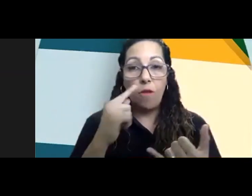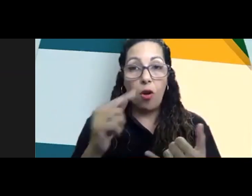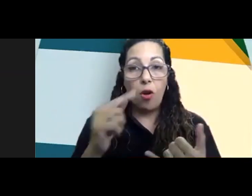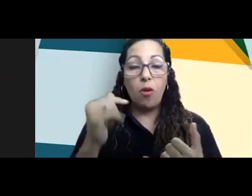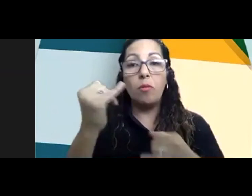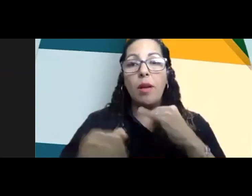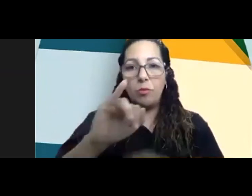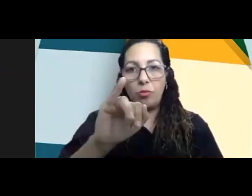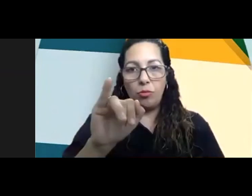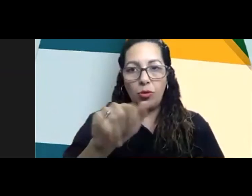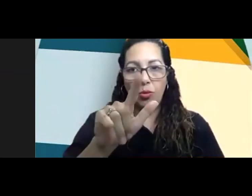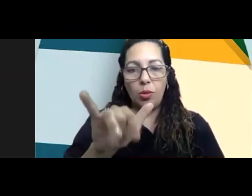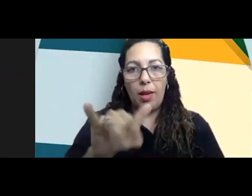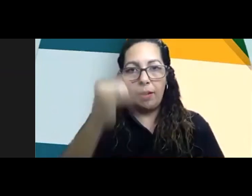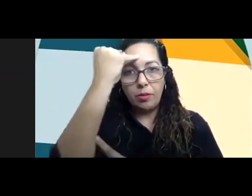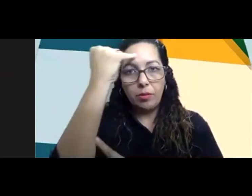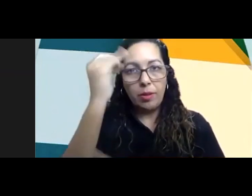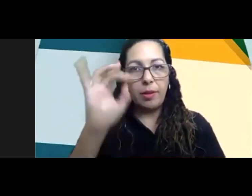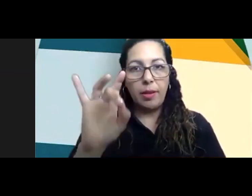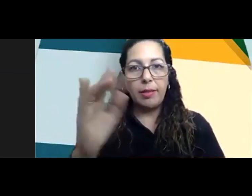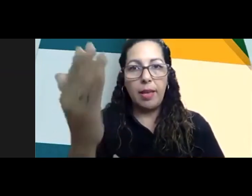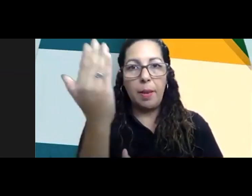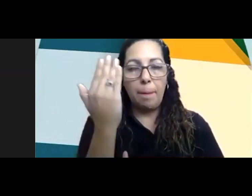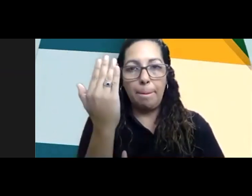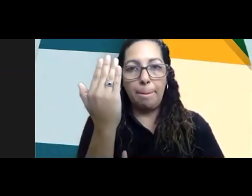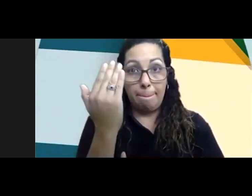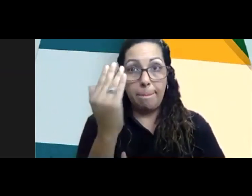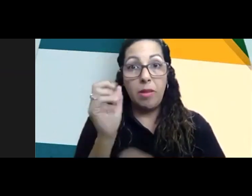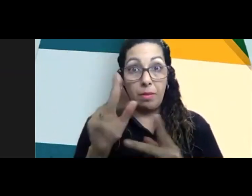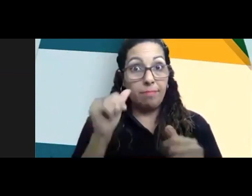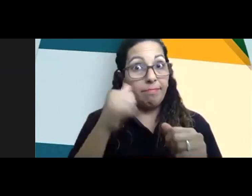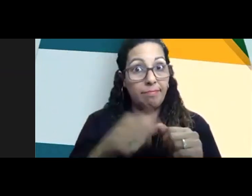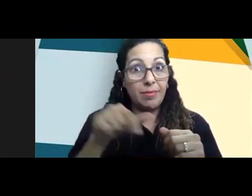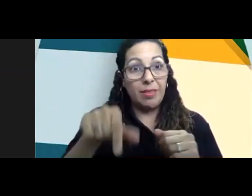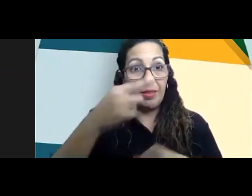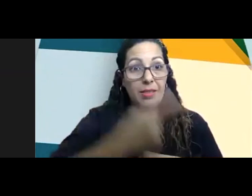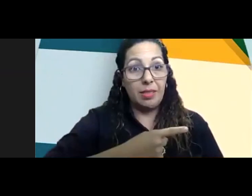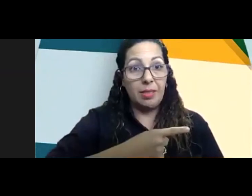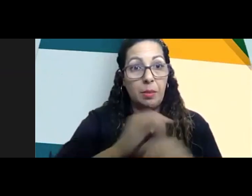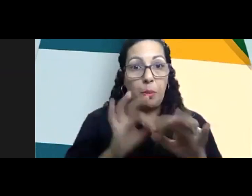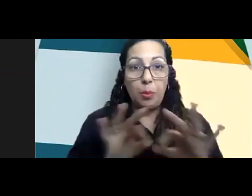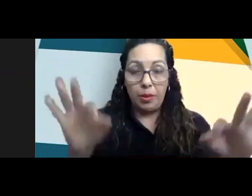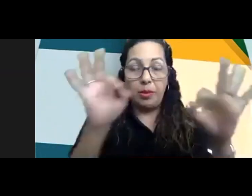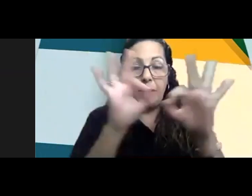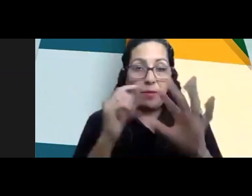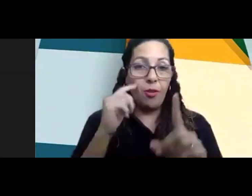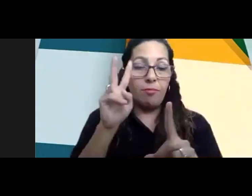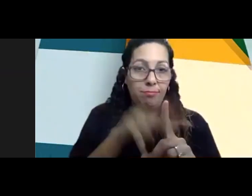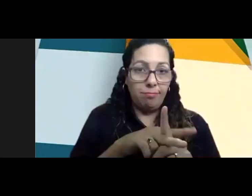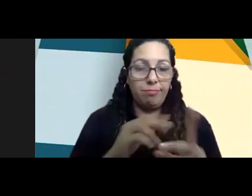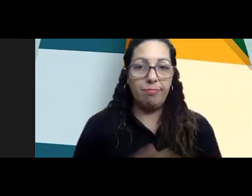for July 13 at 8 a.m. Please remember those dates in order to comply